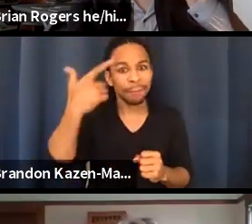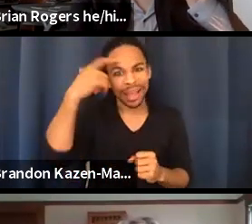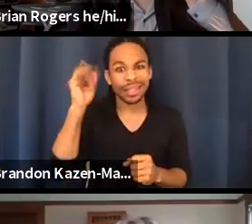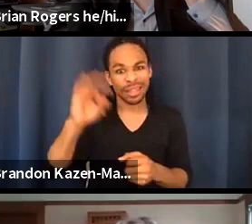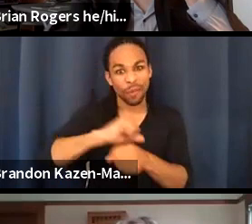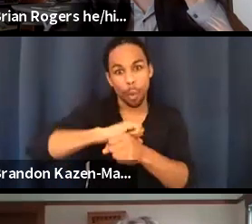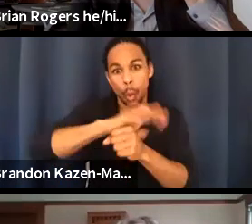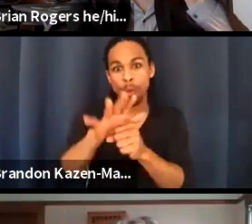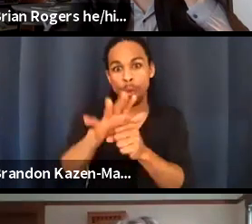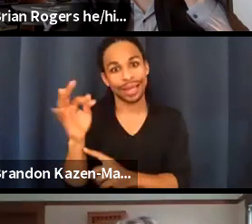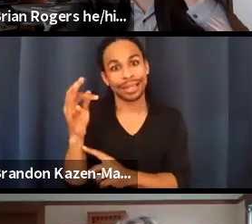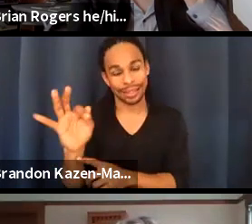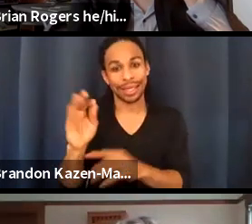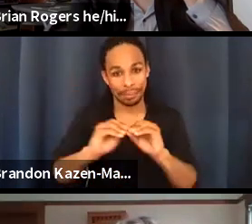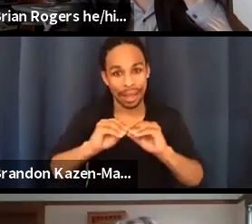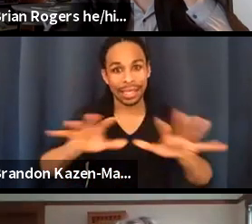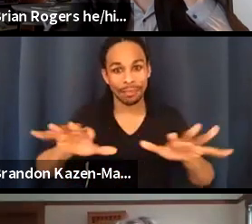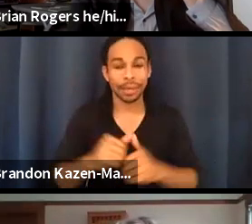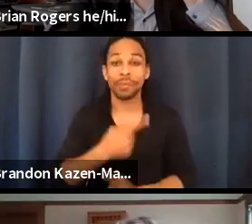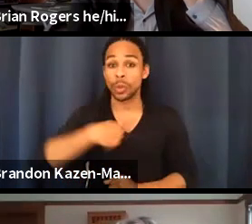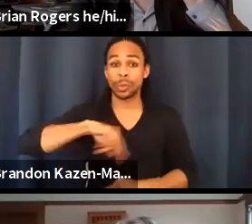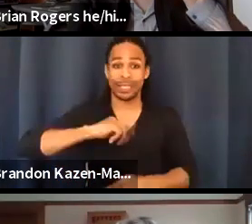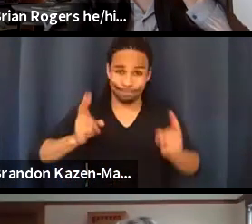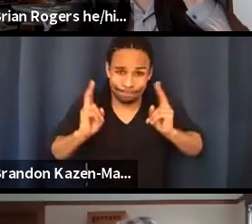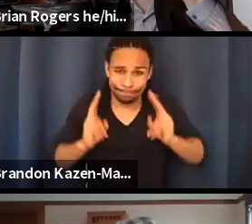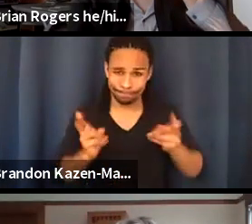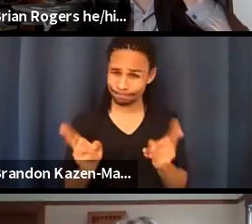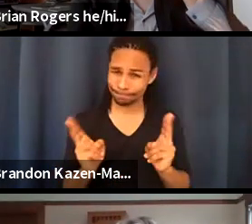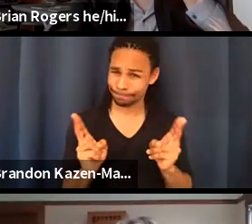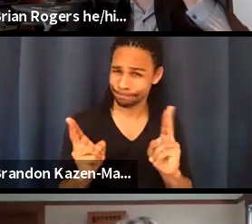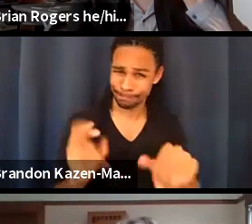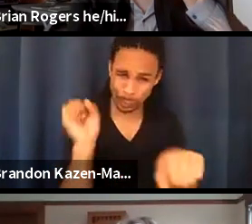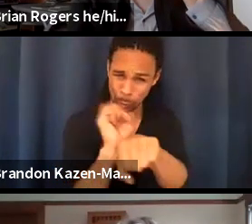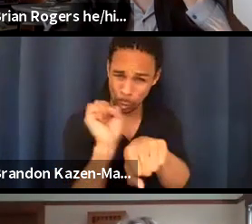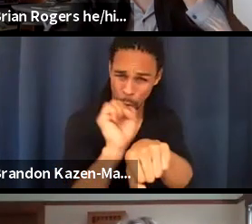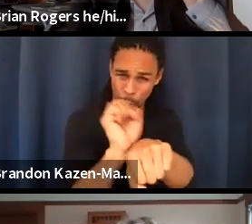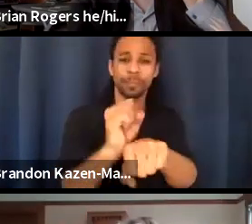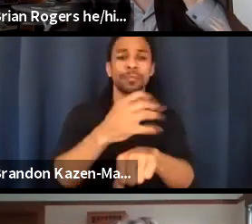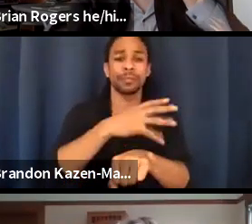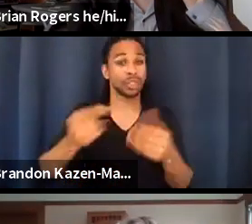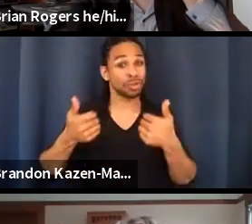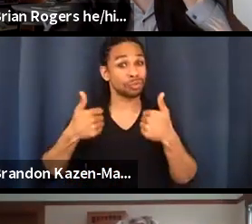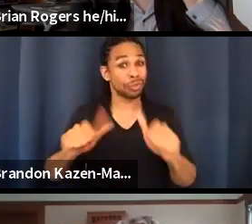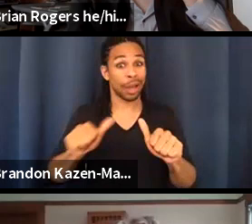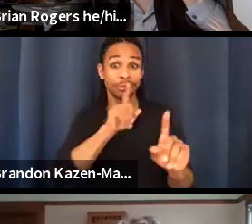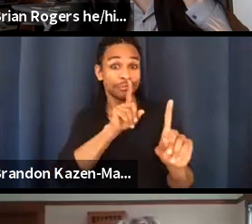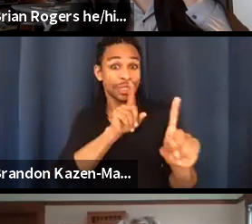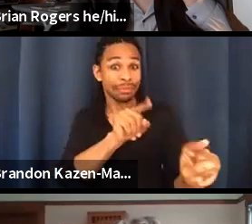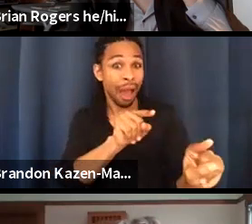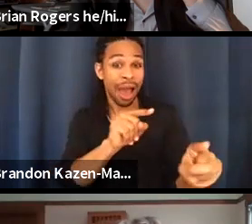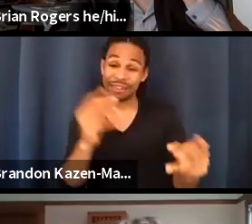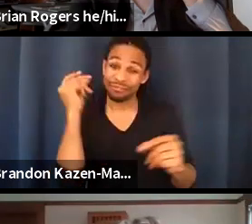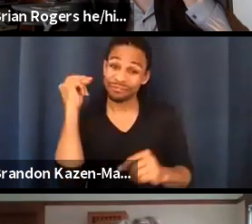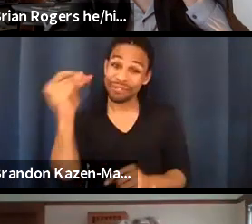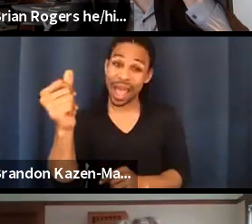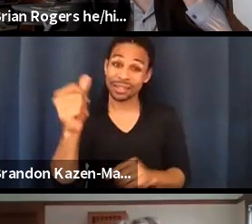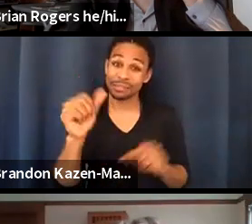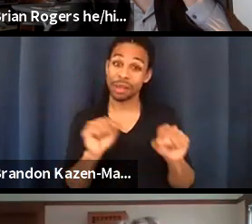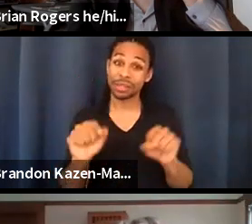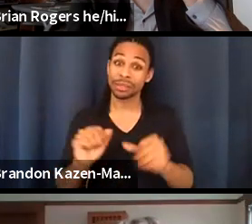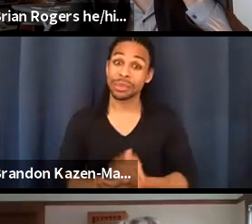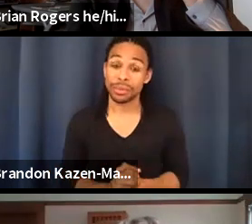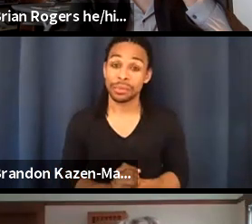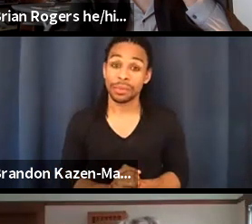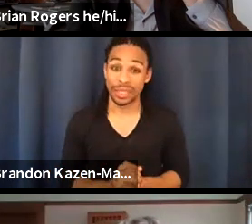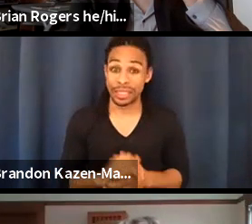urgency and speed to which we worked, an attempt to respond at the speed of emergency. There are